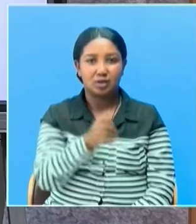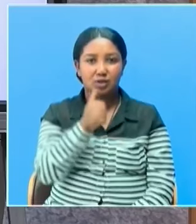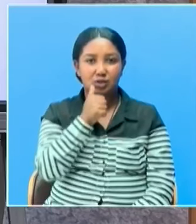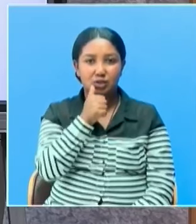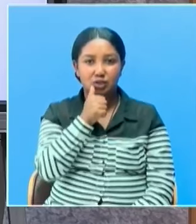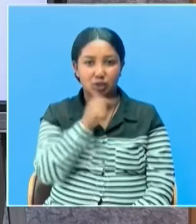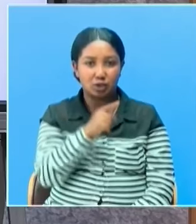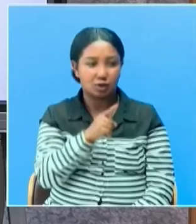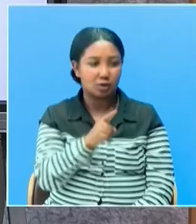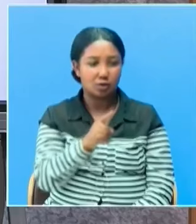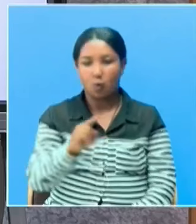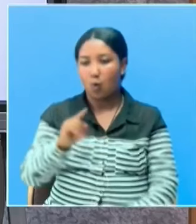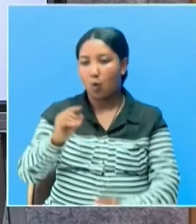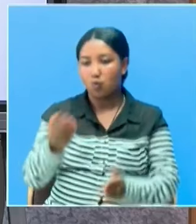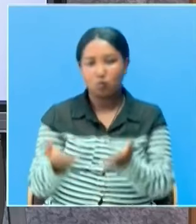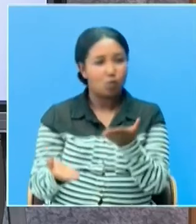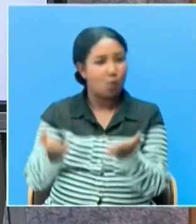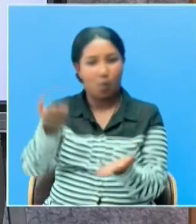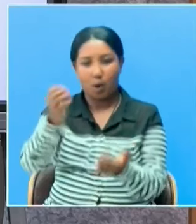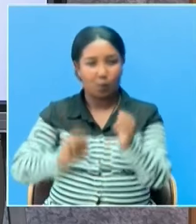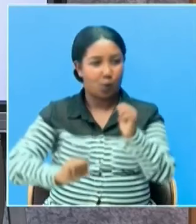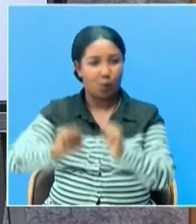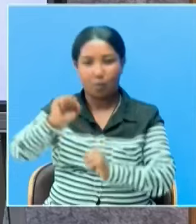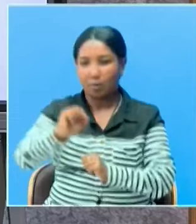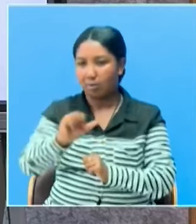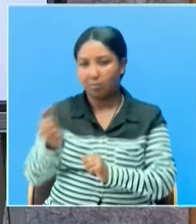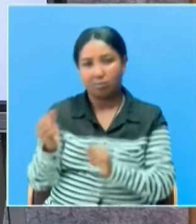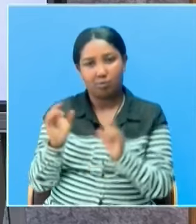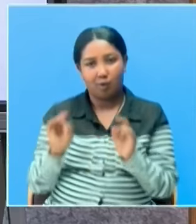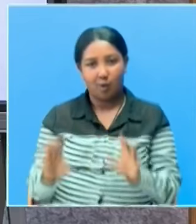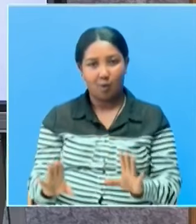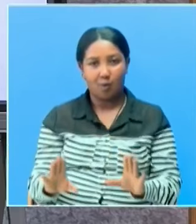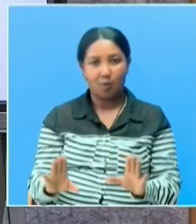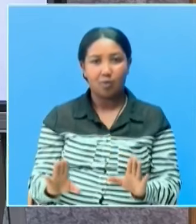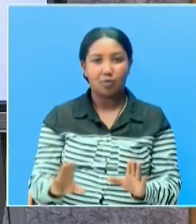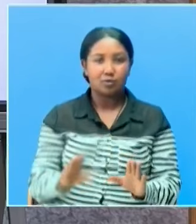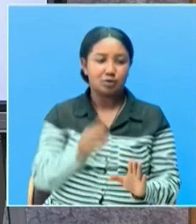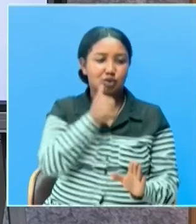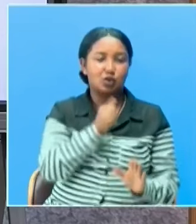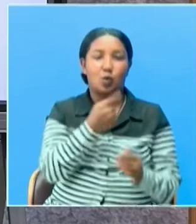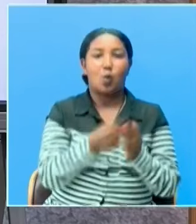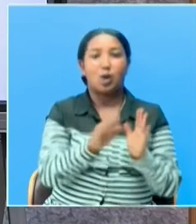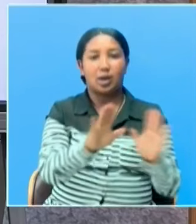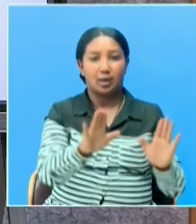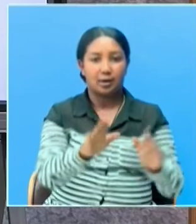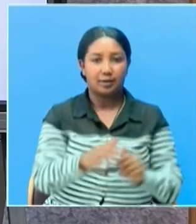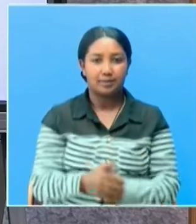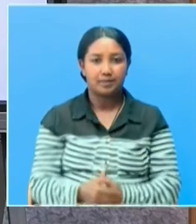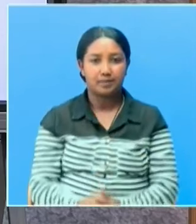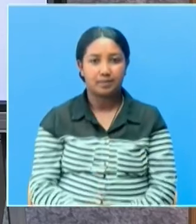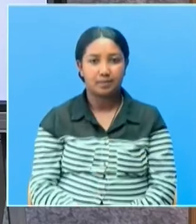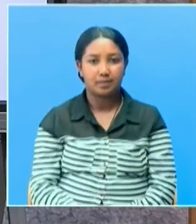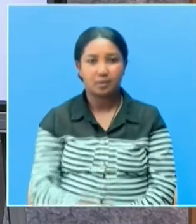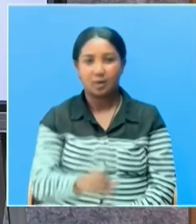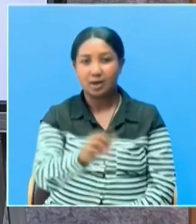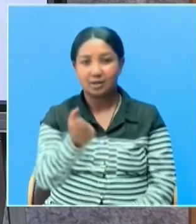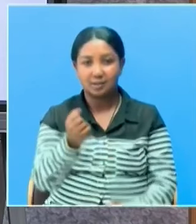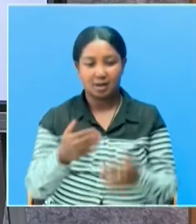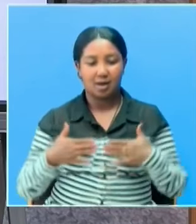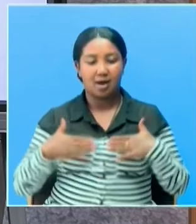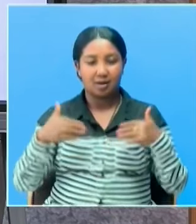not comparing she with another person or with another student. And another one is